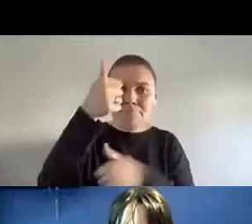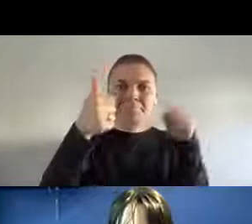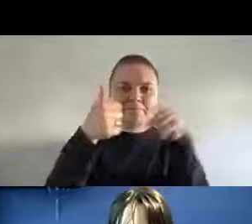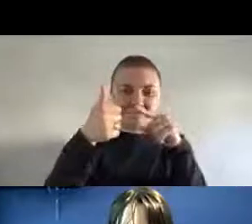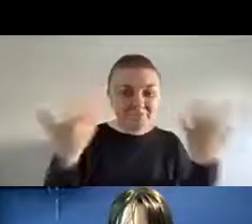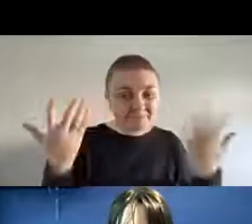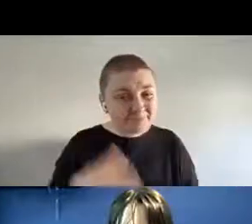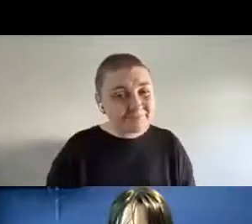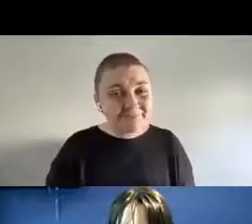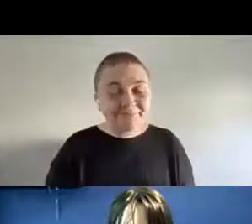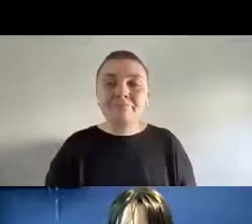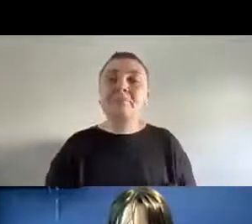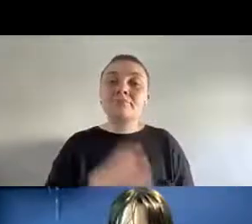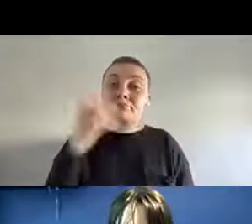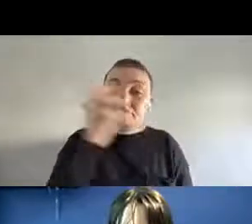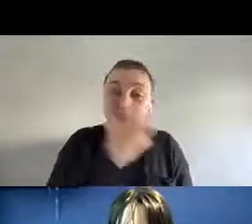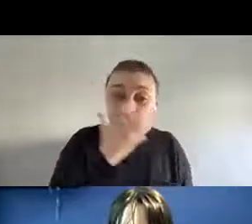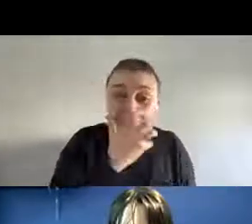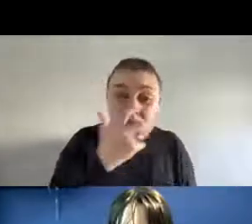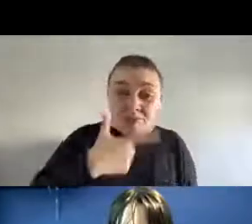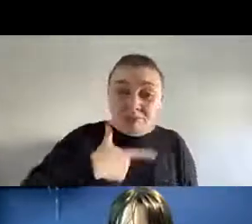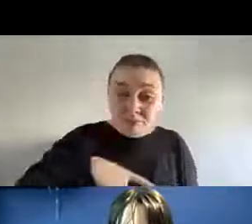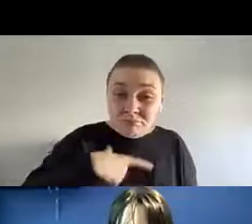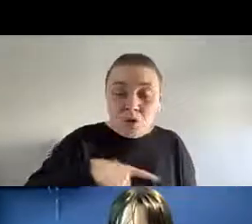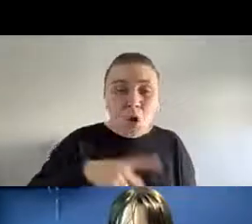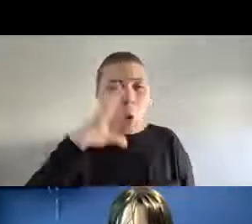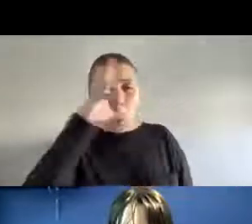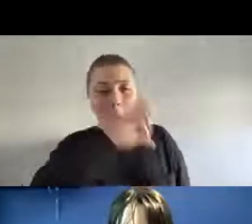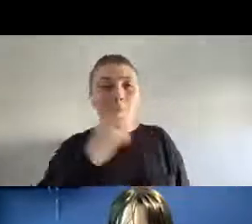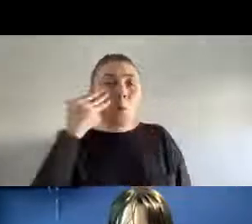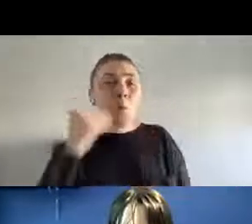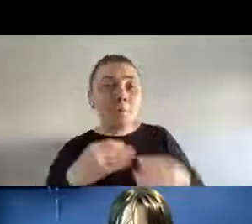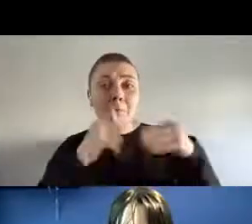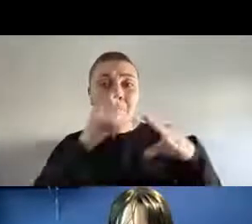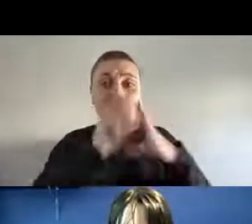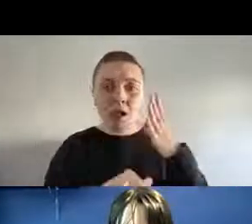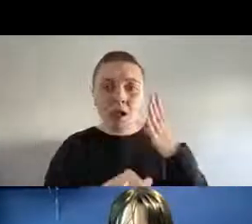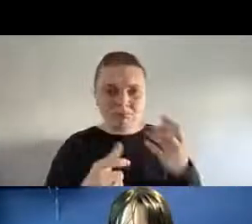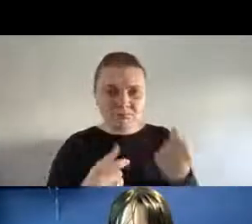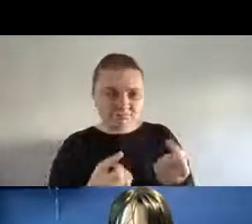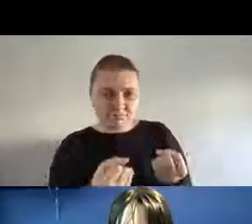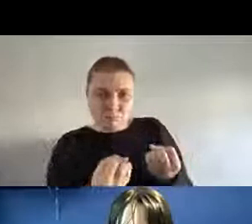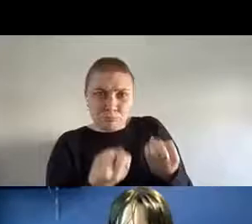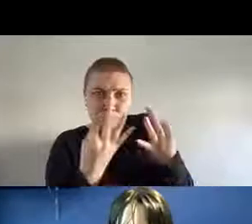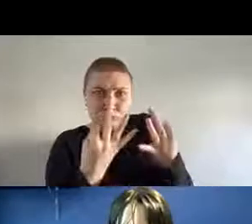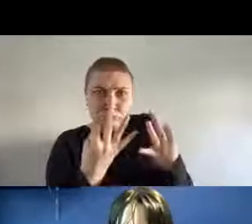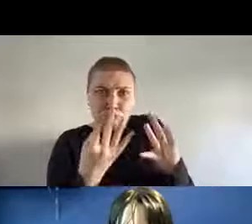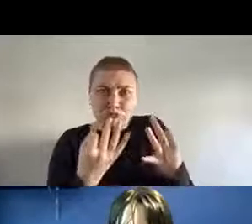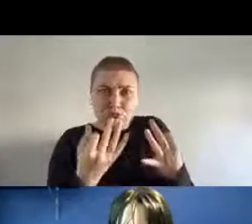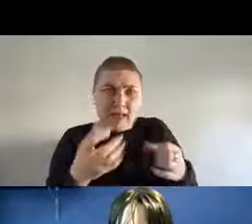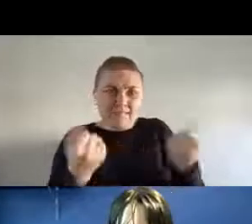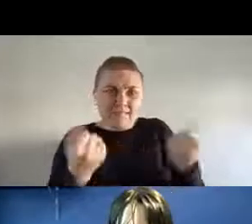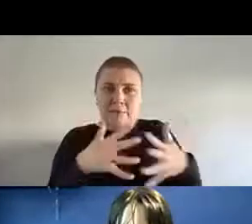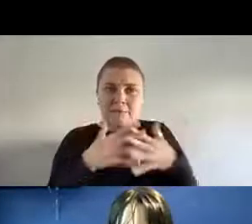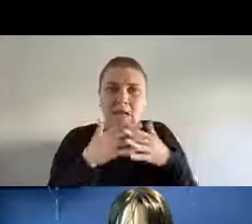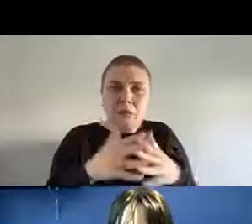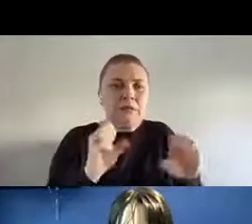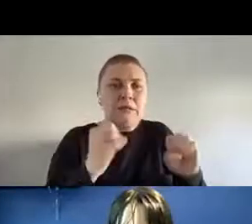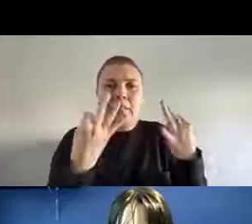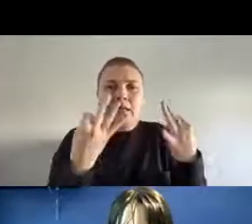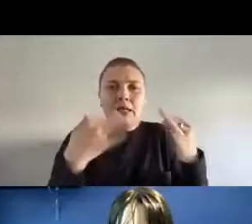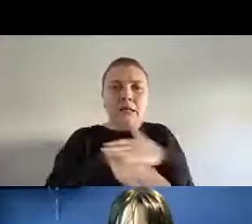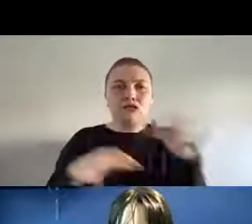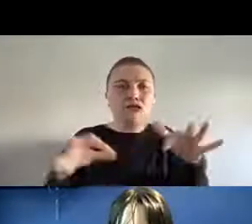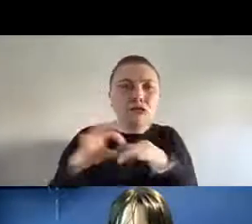dangerous because this assumes that the woman with disability does not have anything of value to bring to the